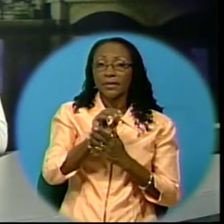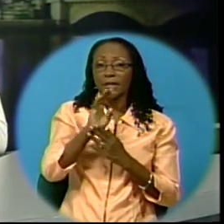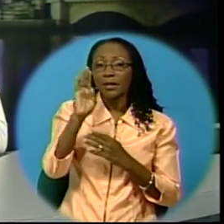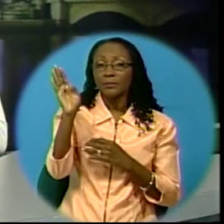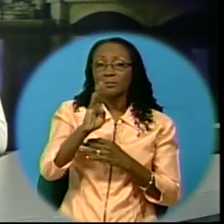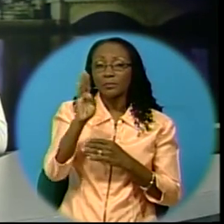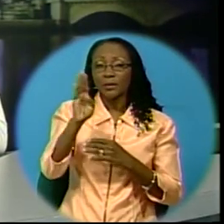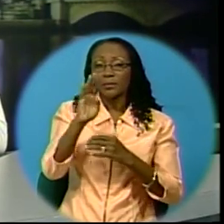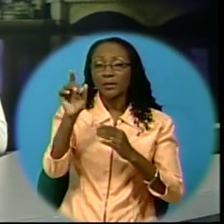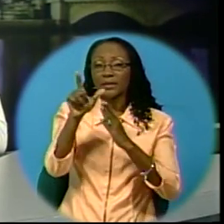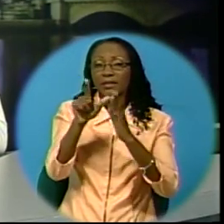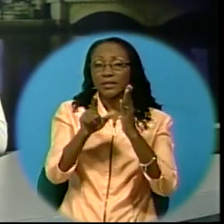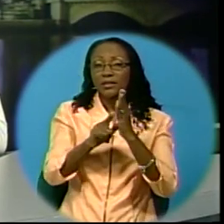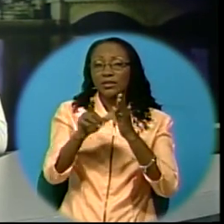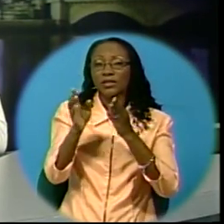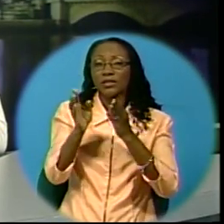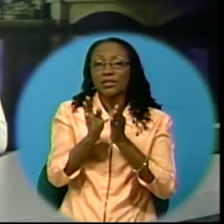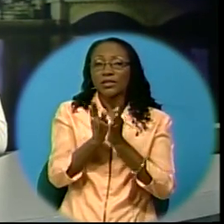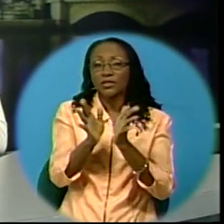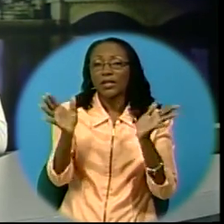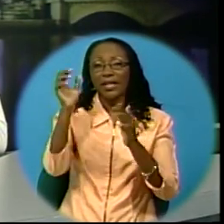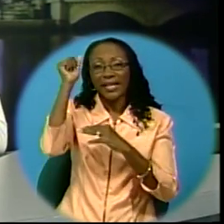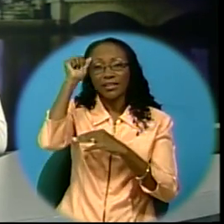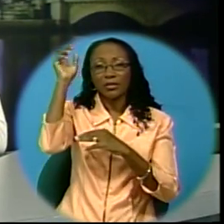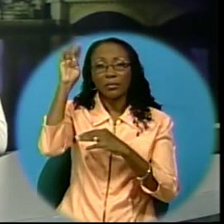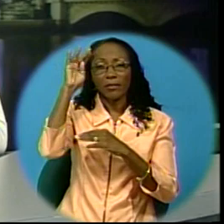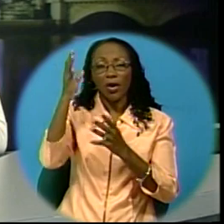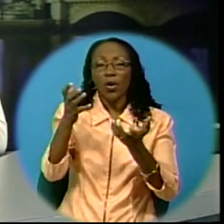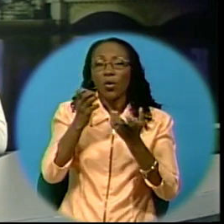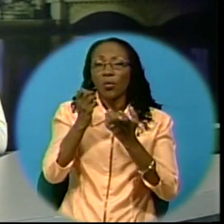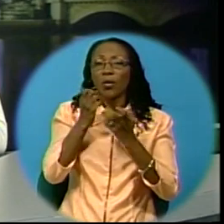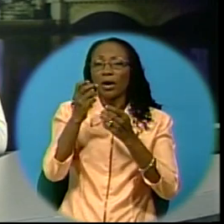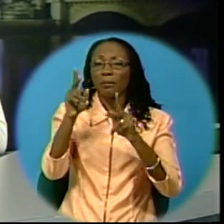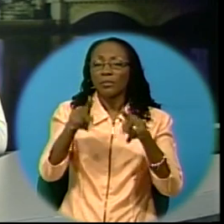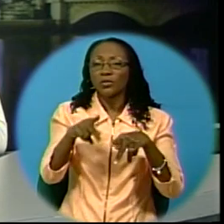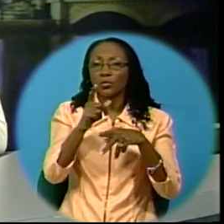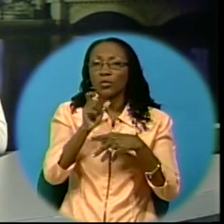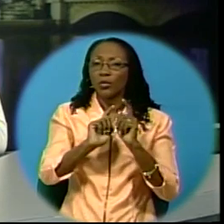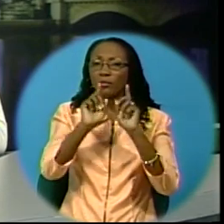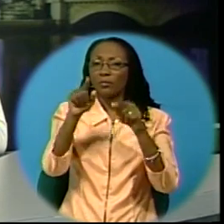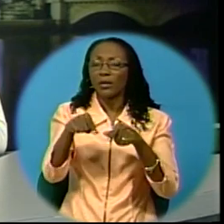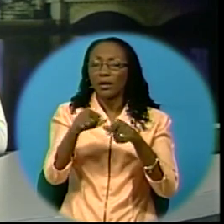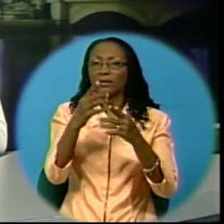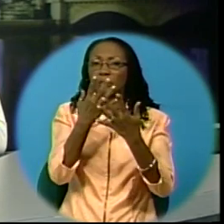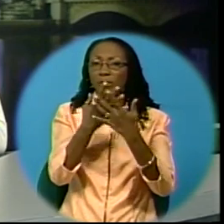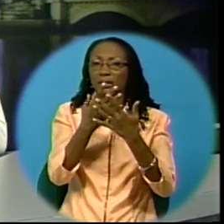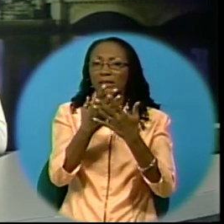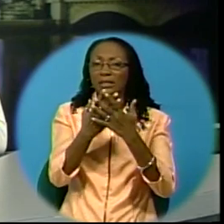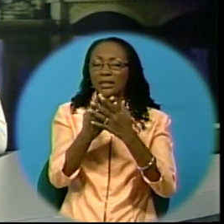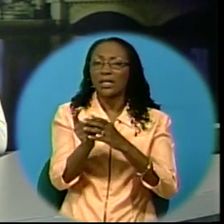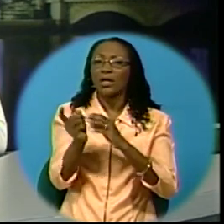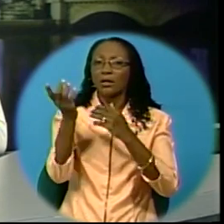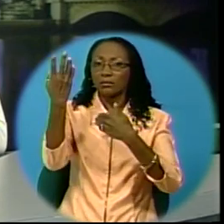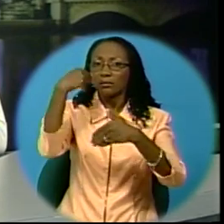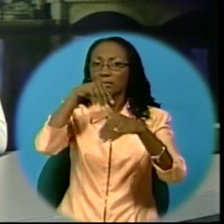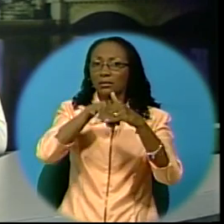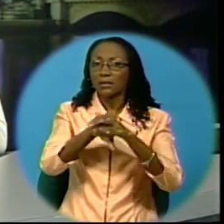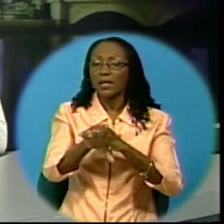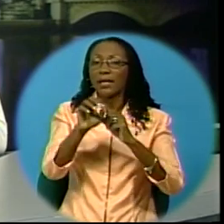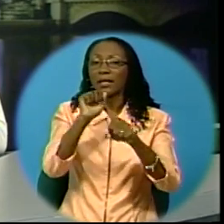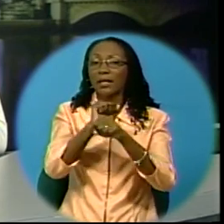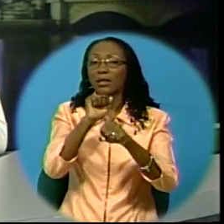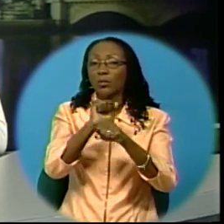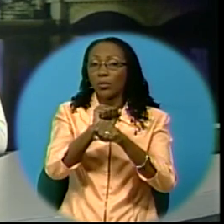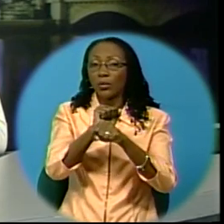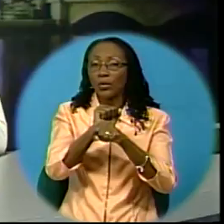Barbados' Attorney General Adriel Brathwaite wants reformed inmates reintegrated into the workforce. To push his cause, he's highlighted the case of a former